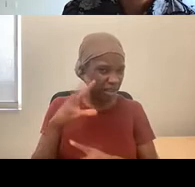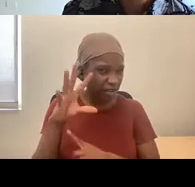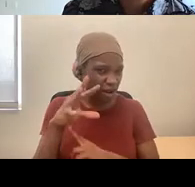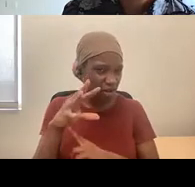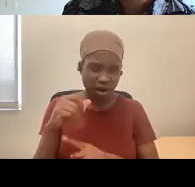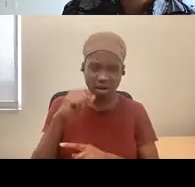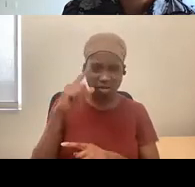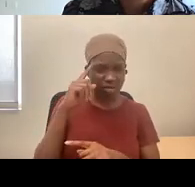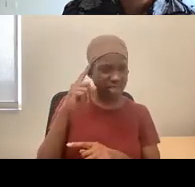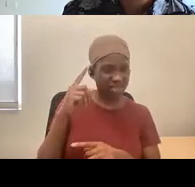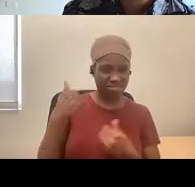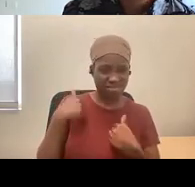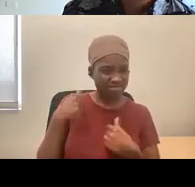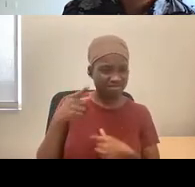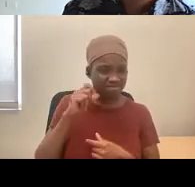what it is.